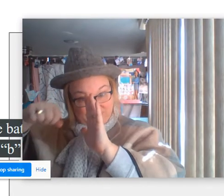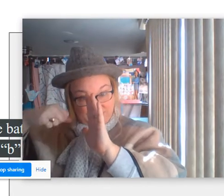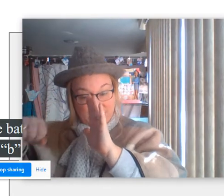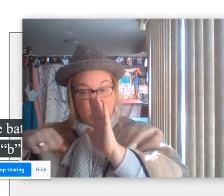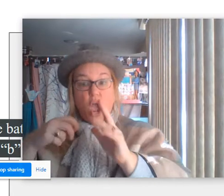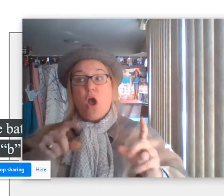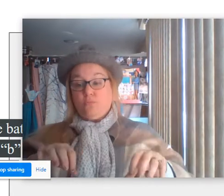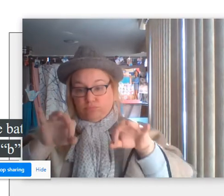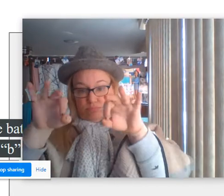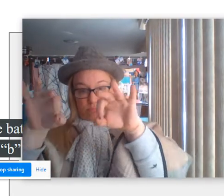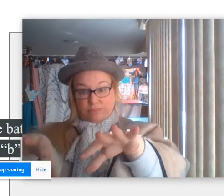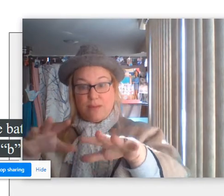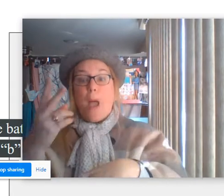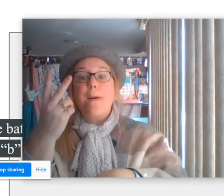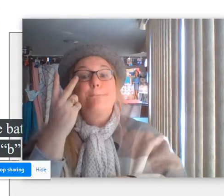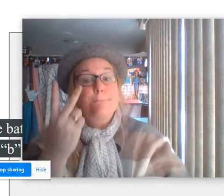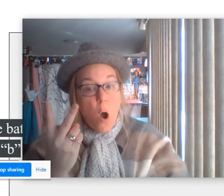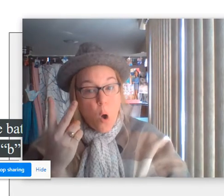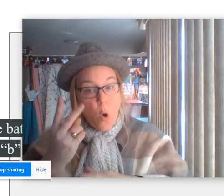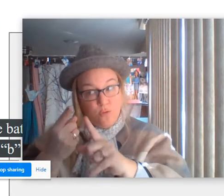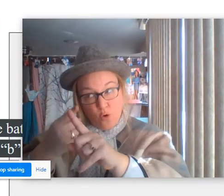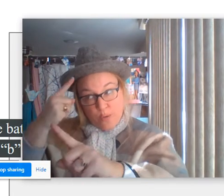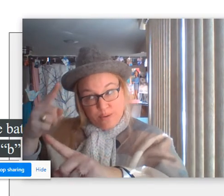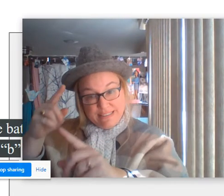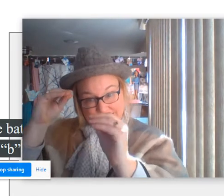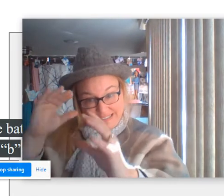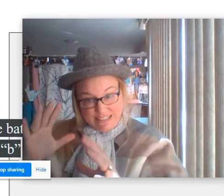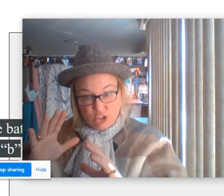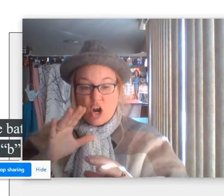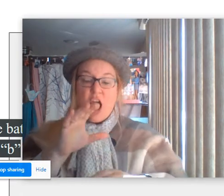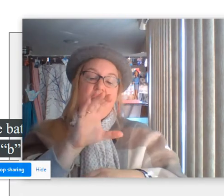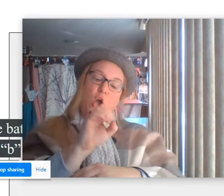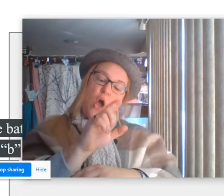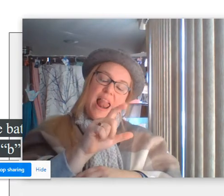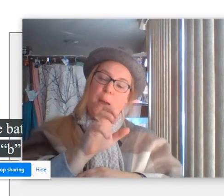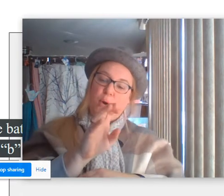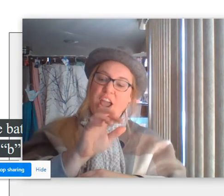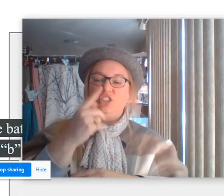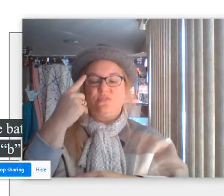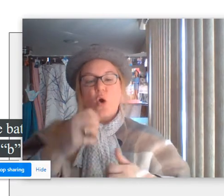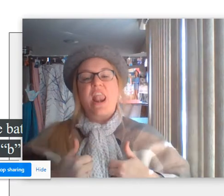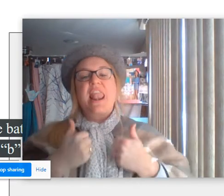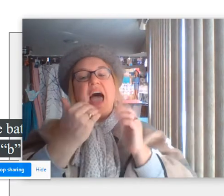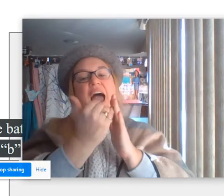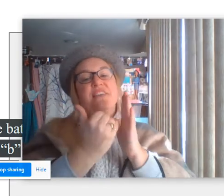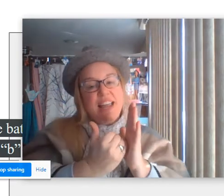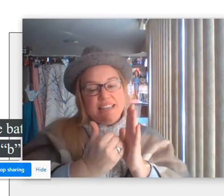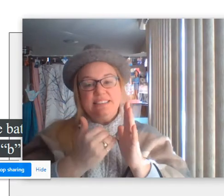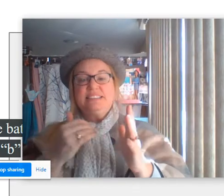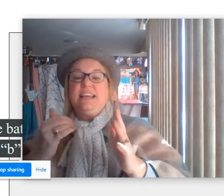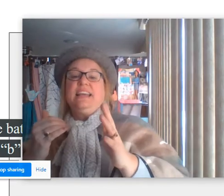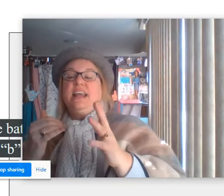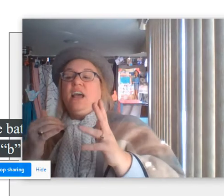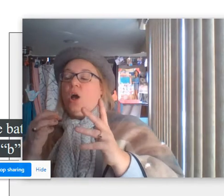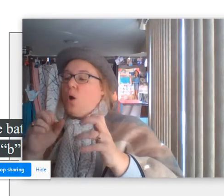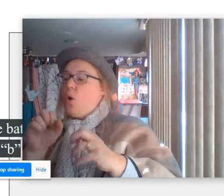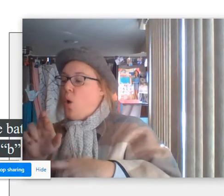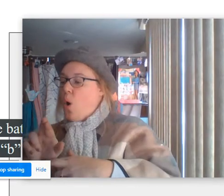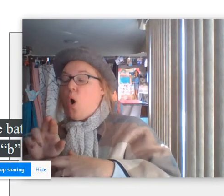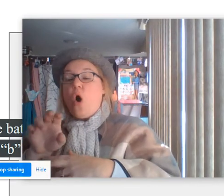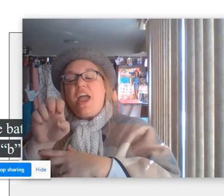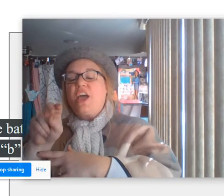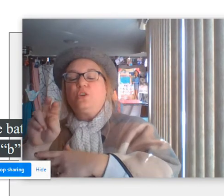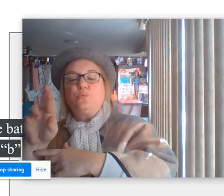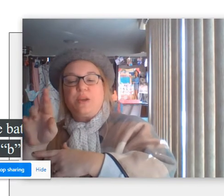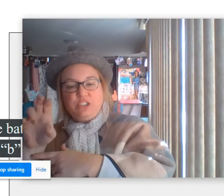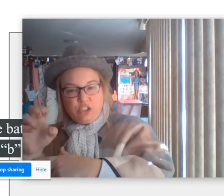working through my live lesson, or as an enrichment if you are choosing this for your enrichment option, okay? So this will help